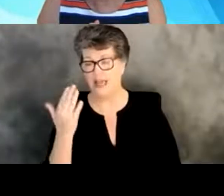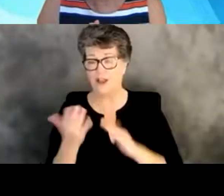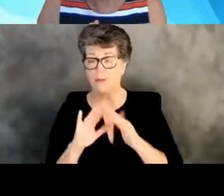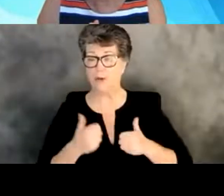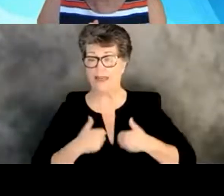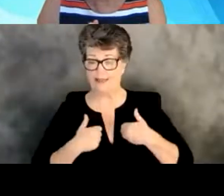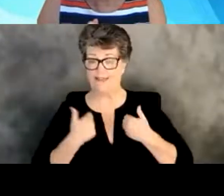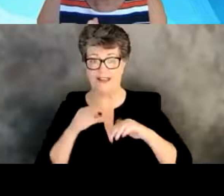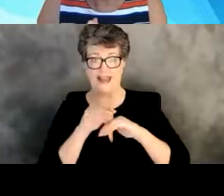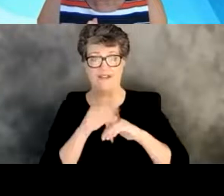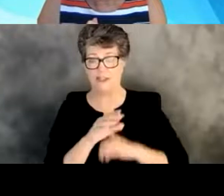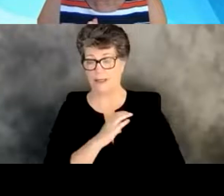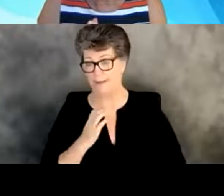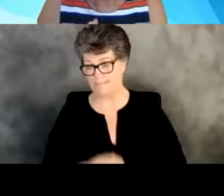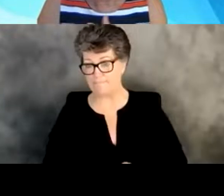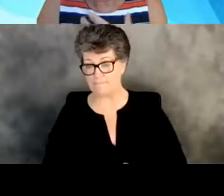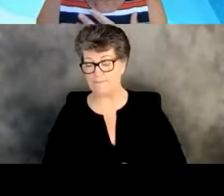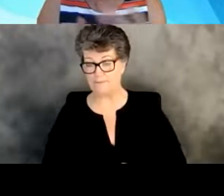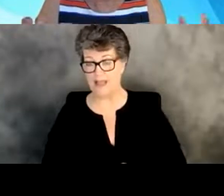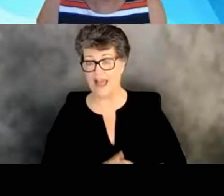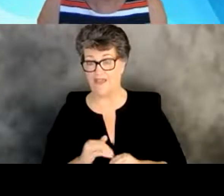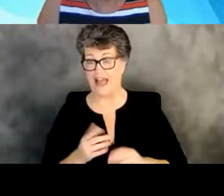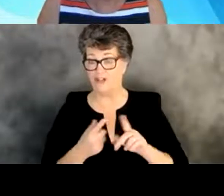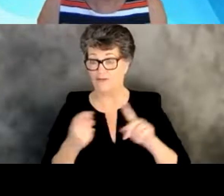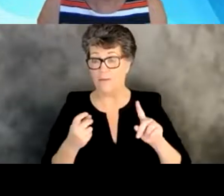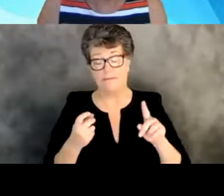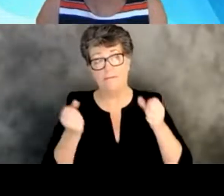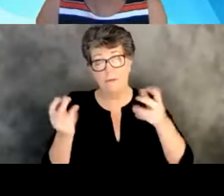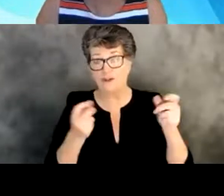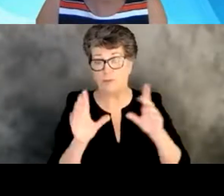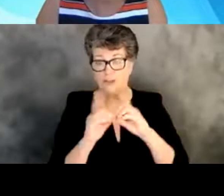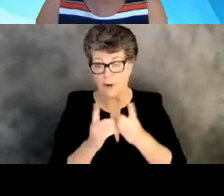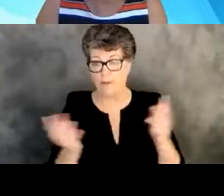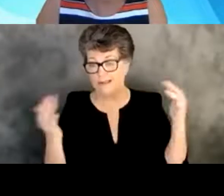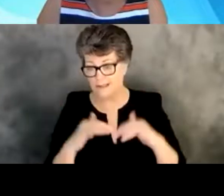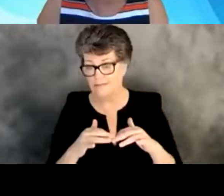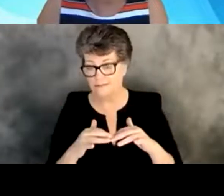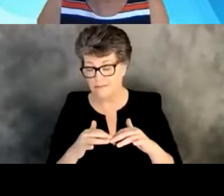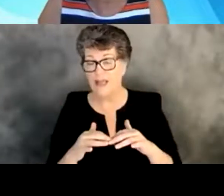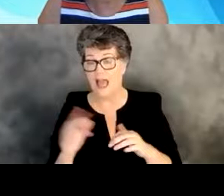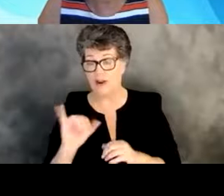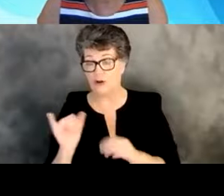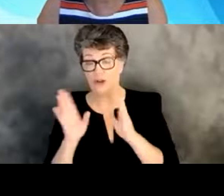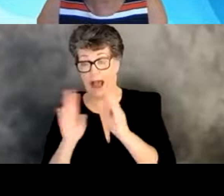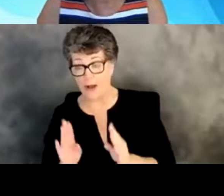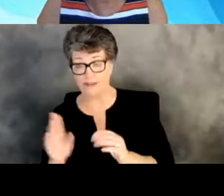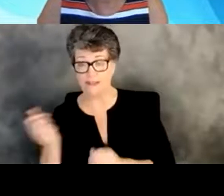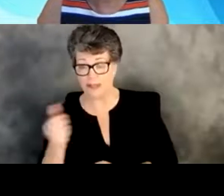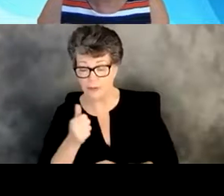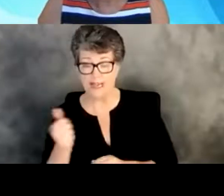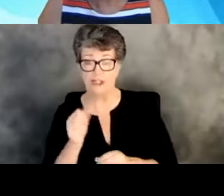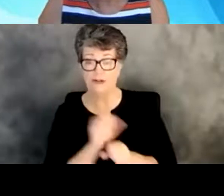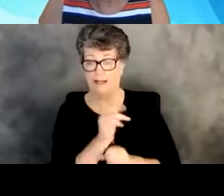Living Advisory Committee that is the product of multiple departments in Health and Human Services, as well as housing, transportation, and